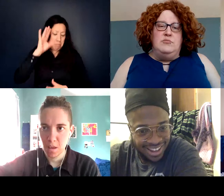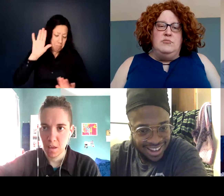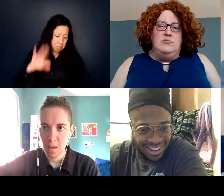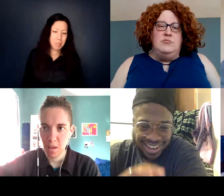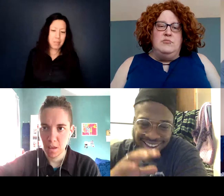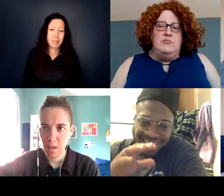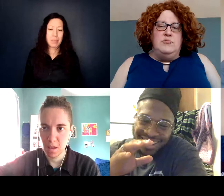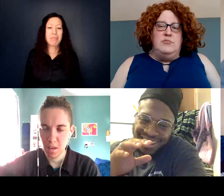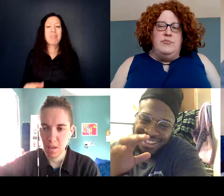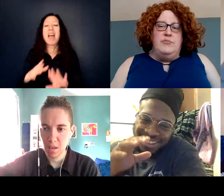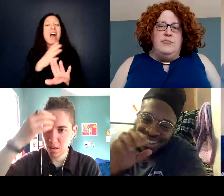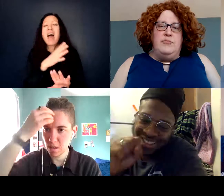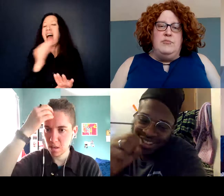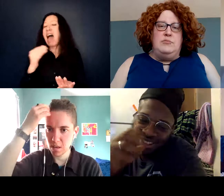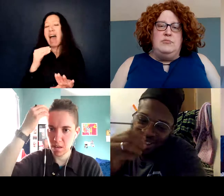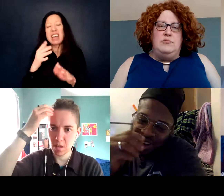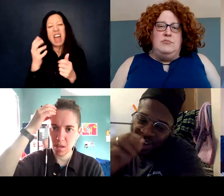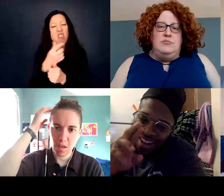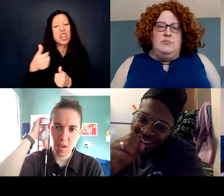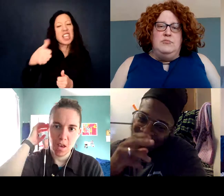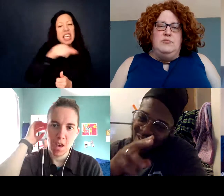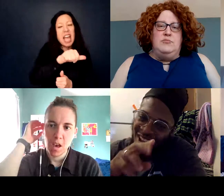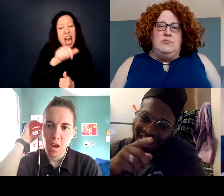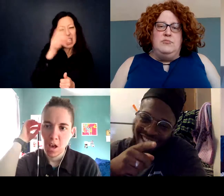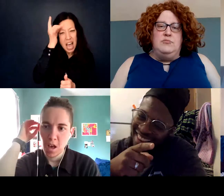And agreed to everything else that Hunter said.